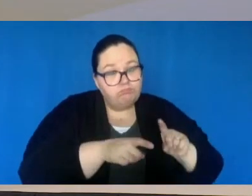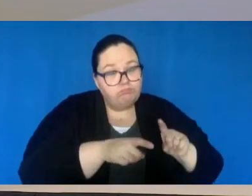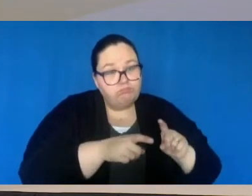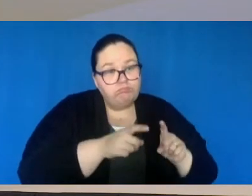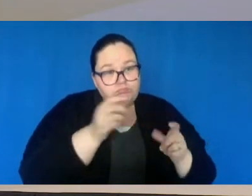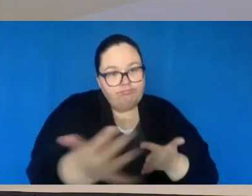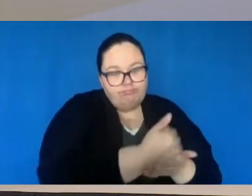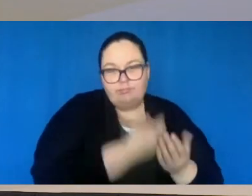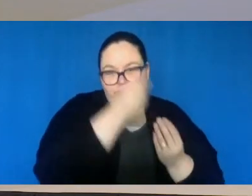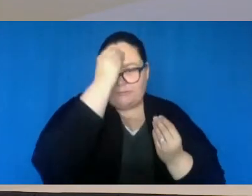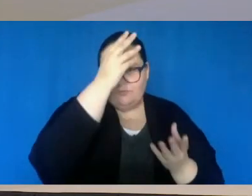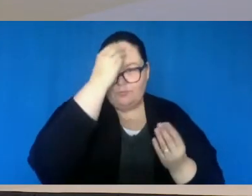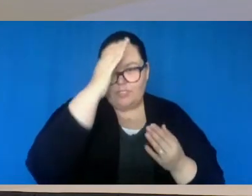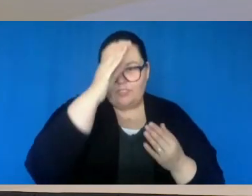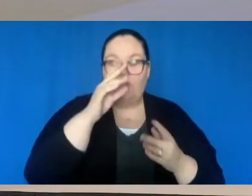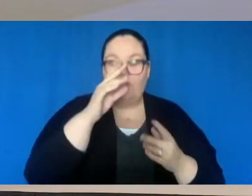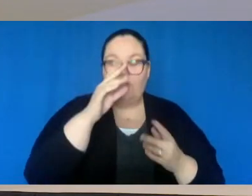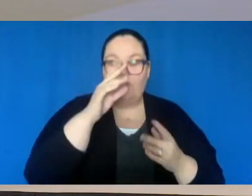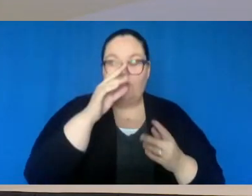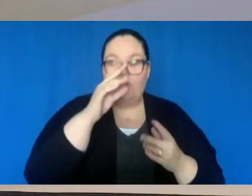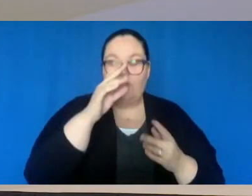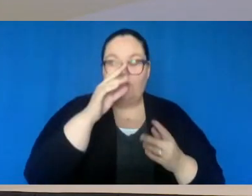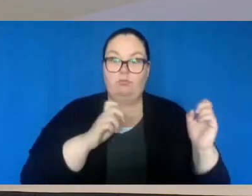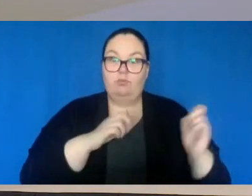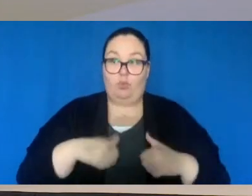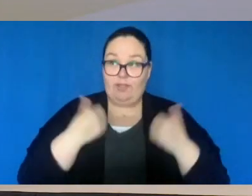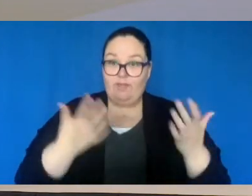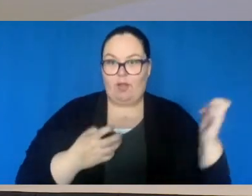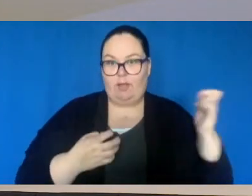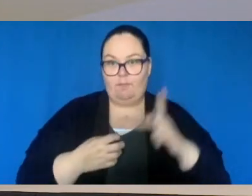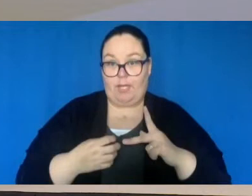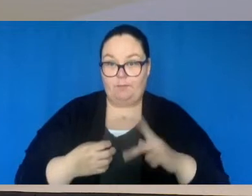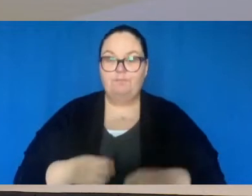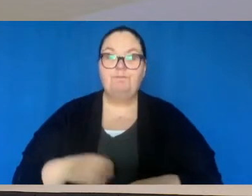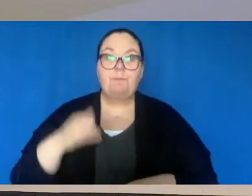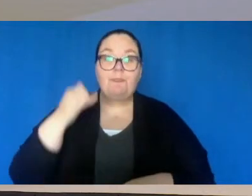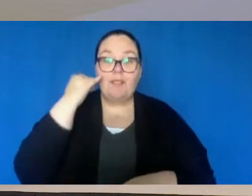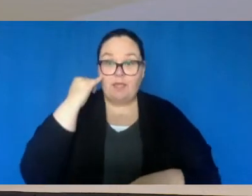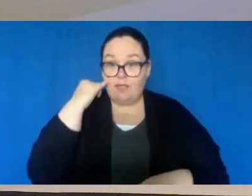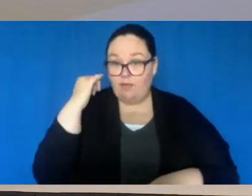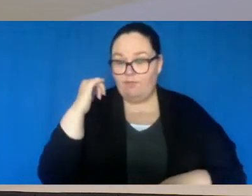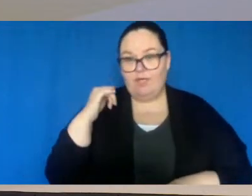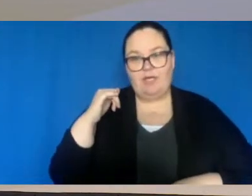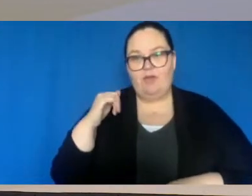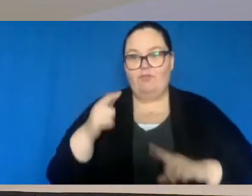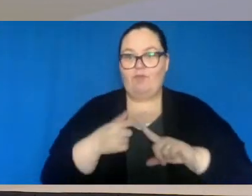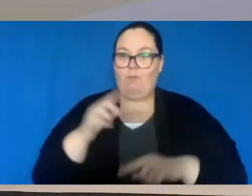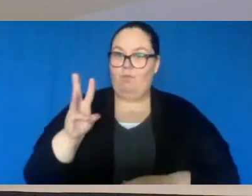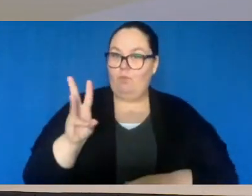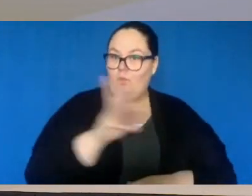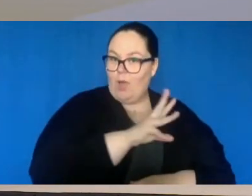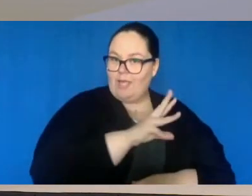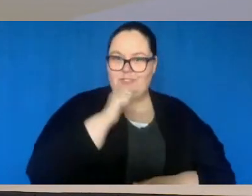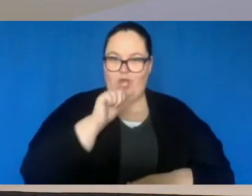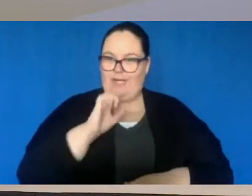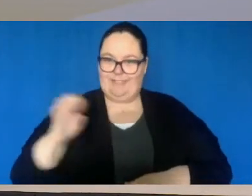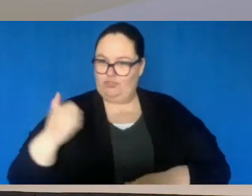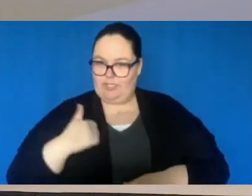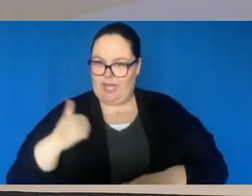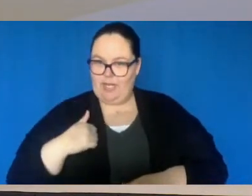from every returning traveler. Everyone arriving in from outside Atlantic Canada is required to